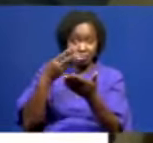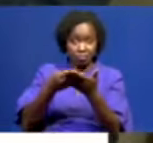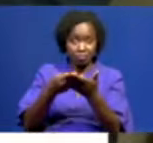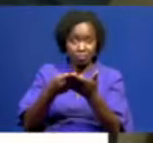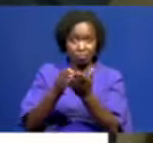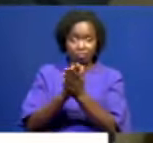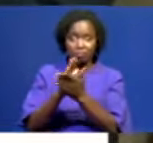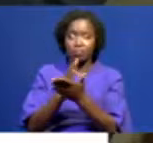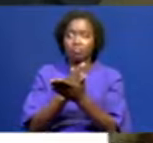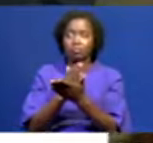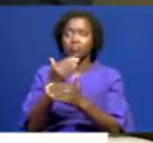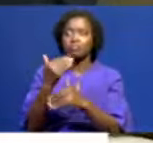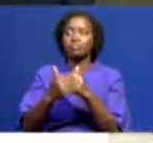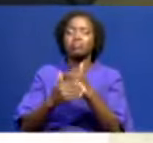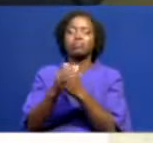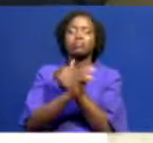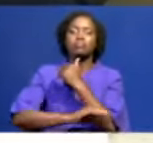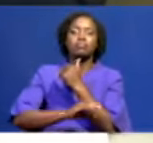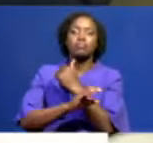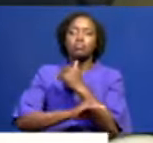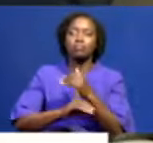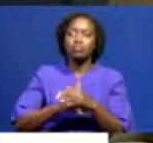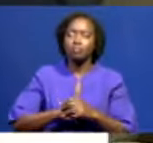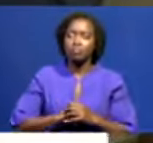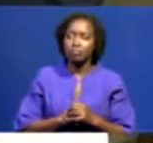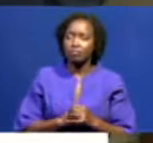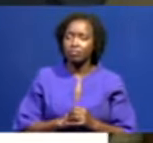in some neighboring countries